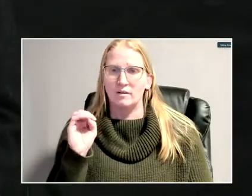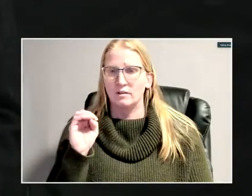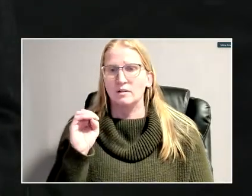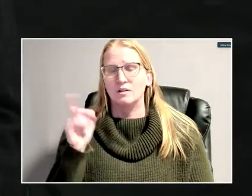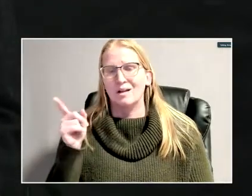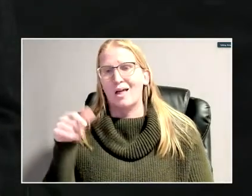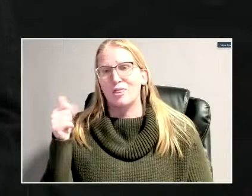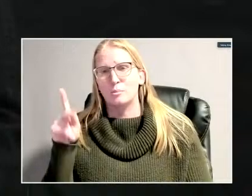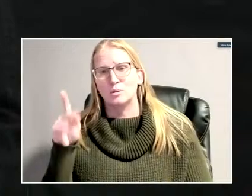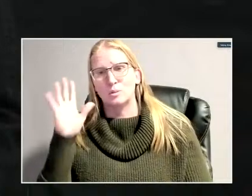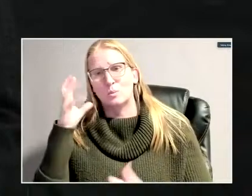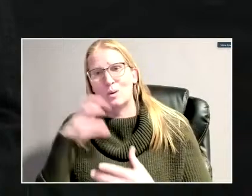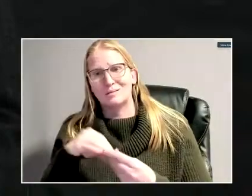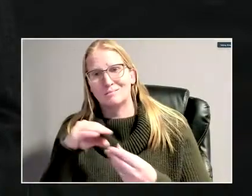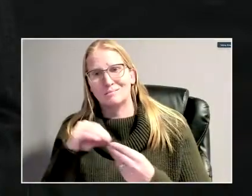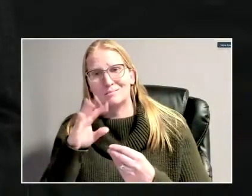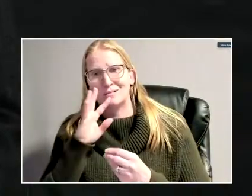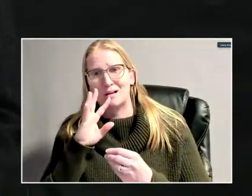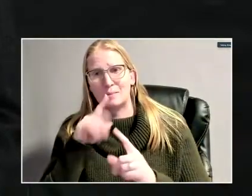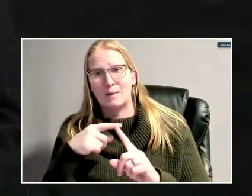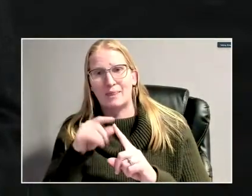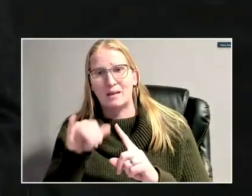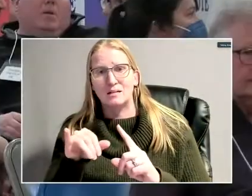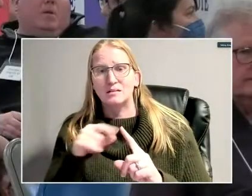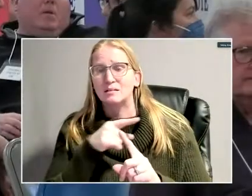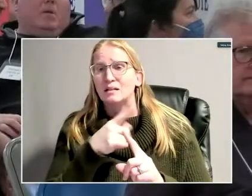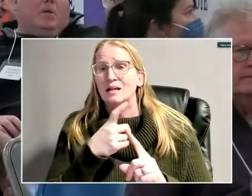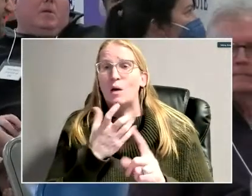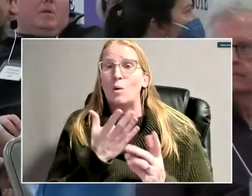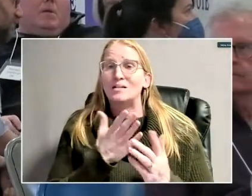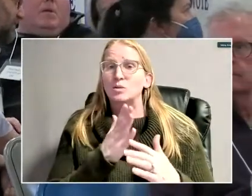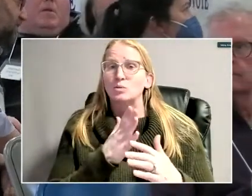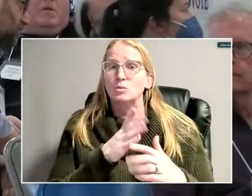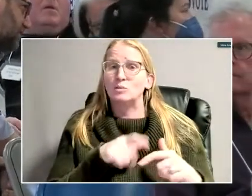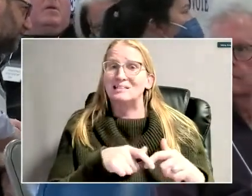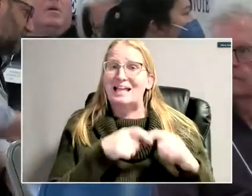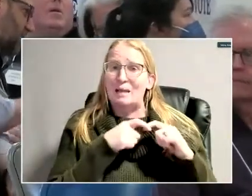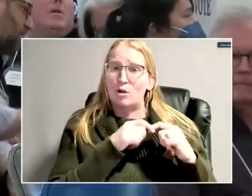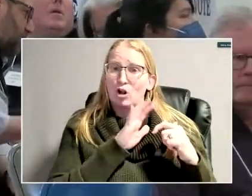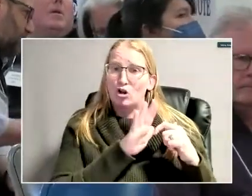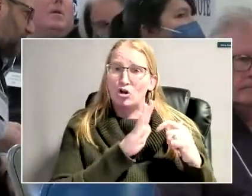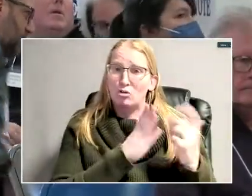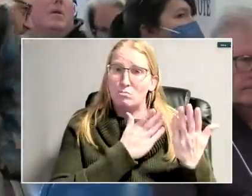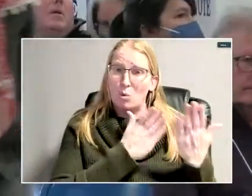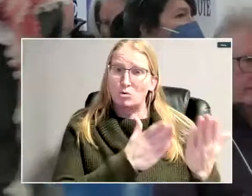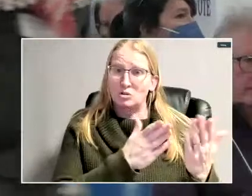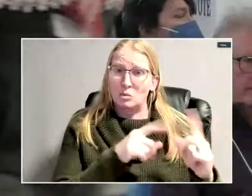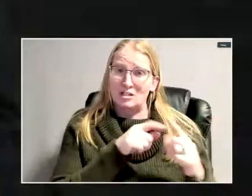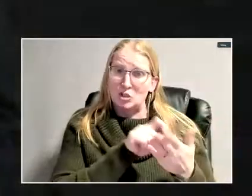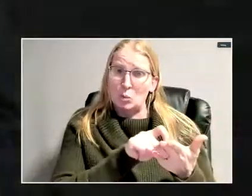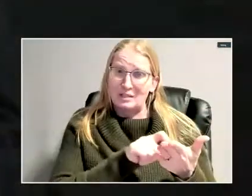I'd like to suggest we table her motion while she works on it maybe we can pick up something else and come